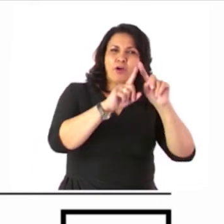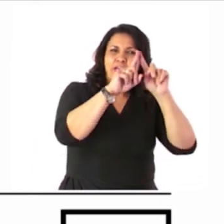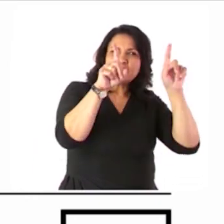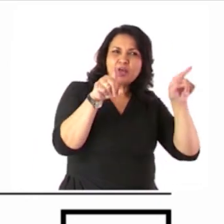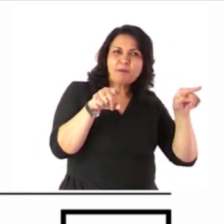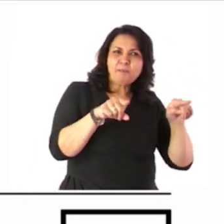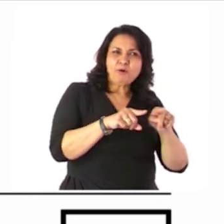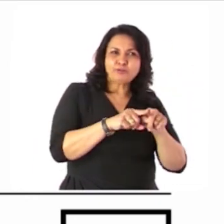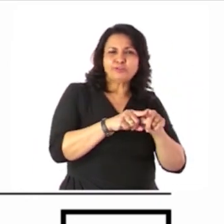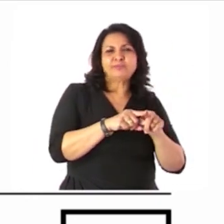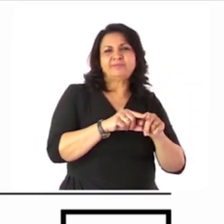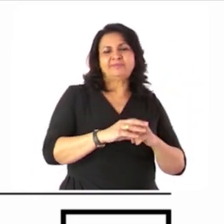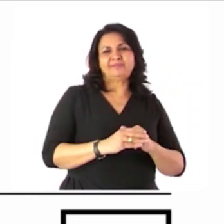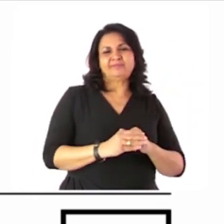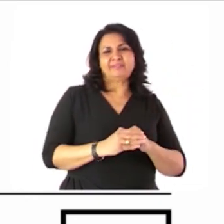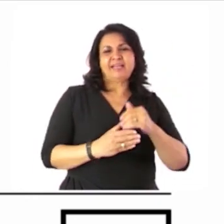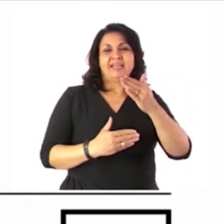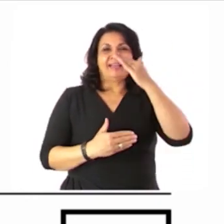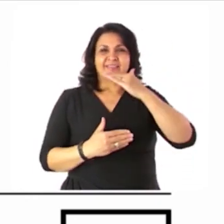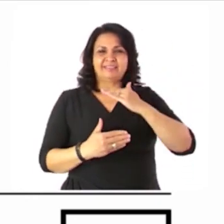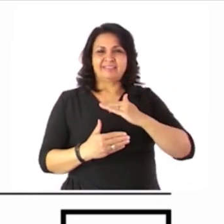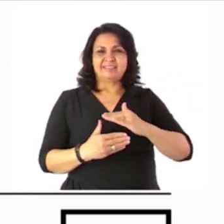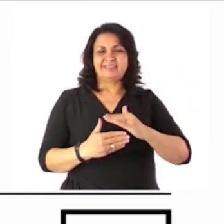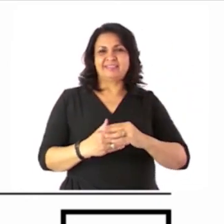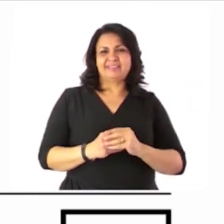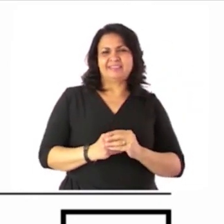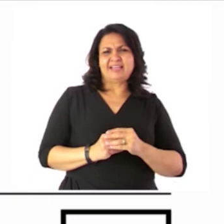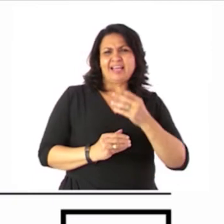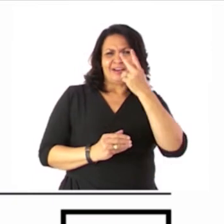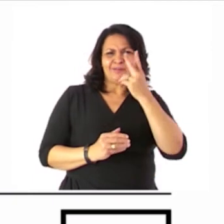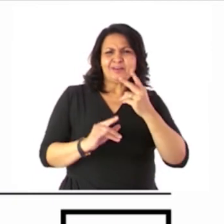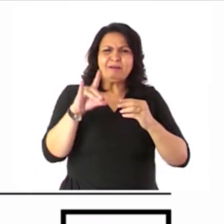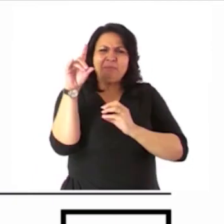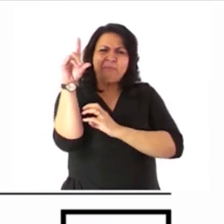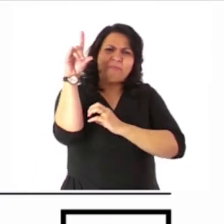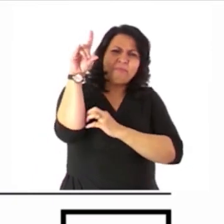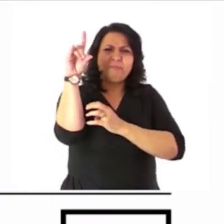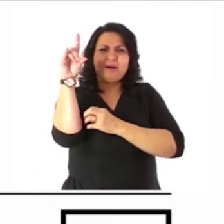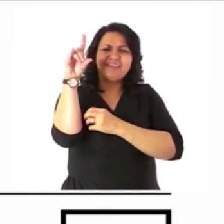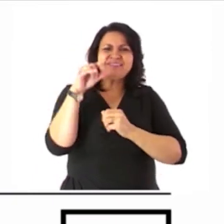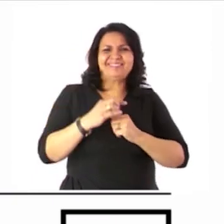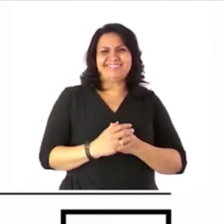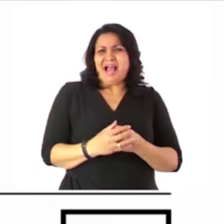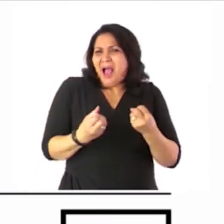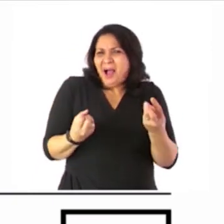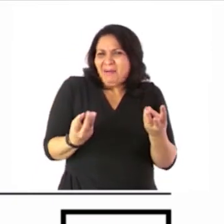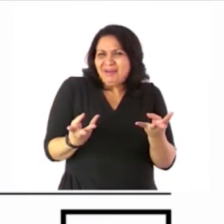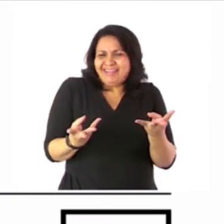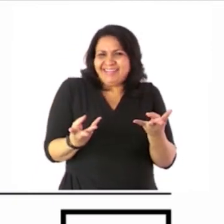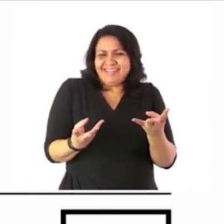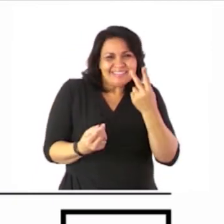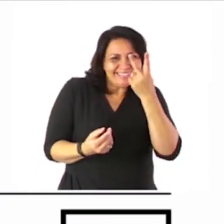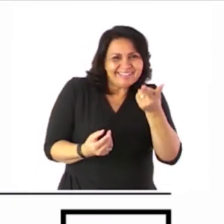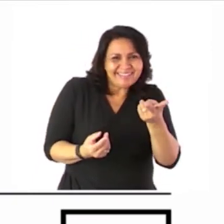Wonderful. Now, in the next column, let's look at the monkeys. How many monkeys can we